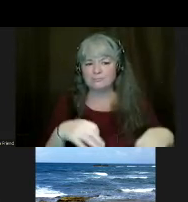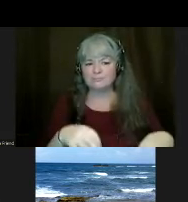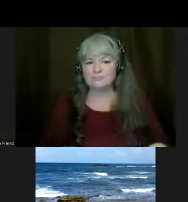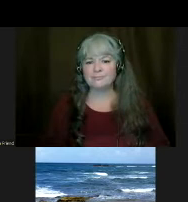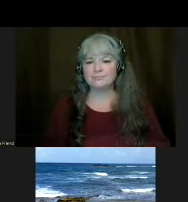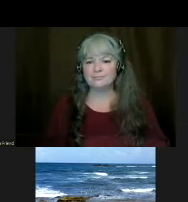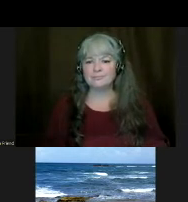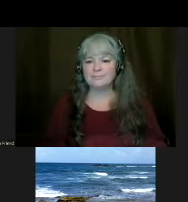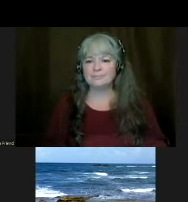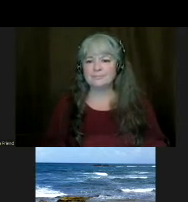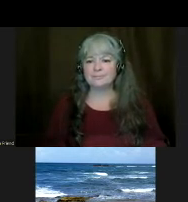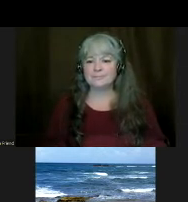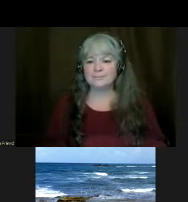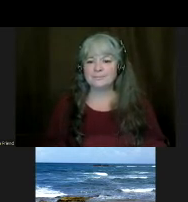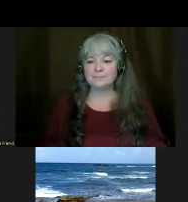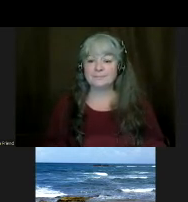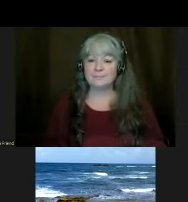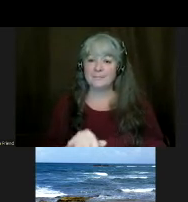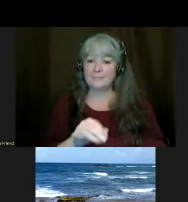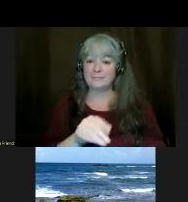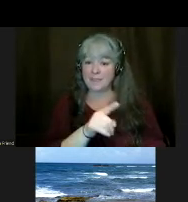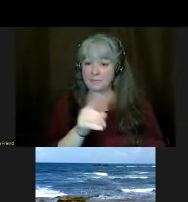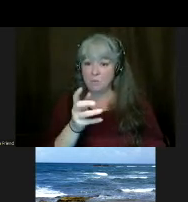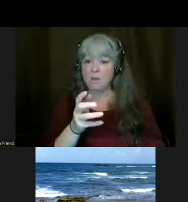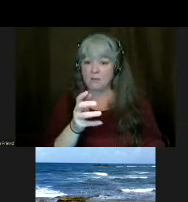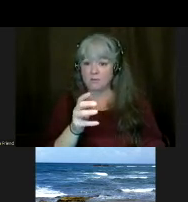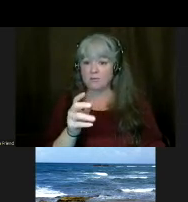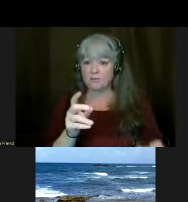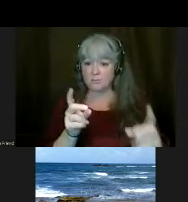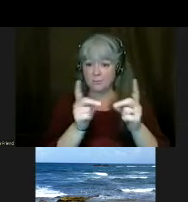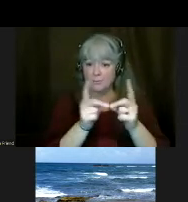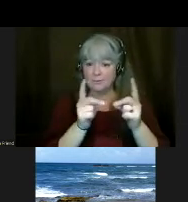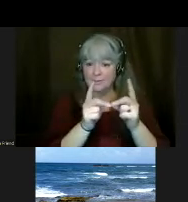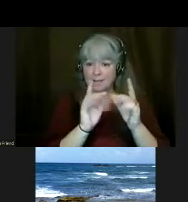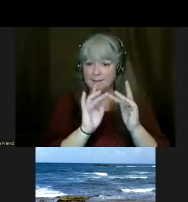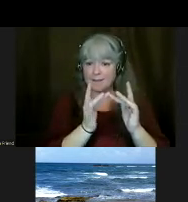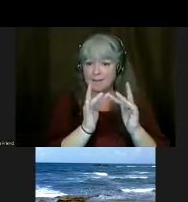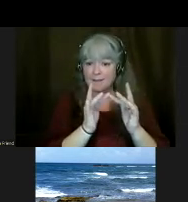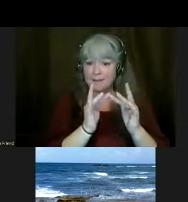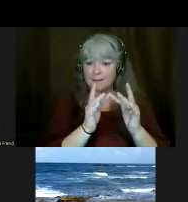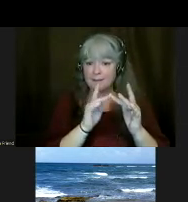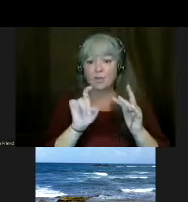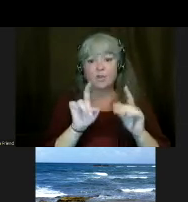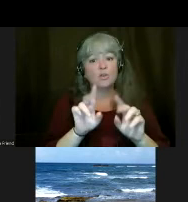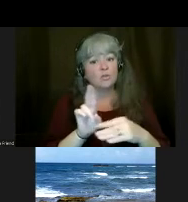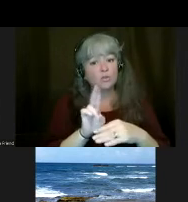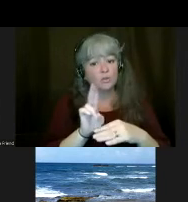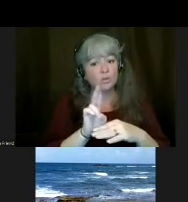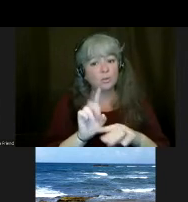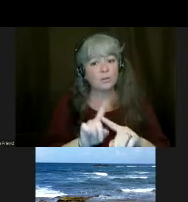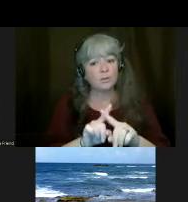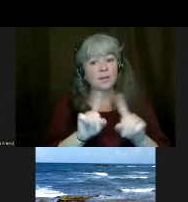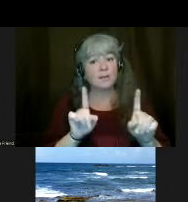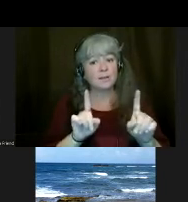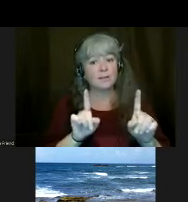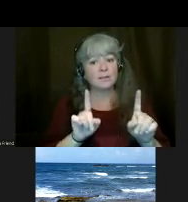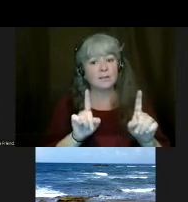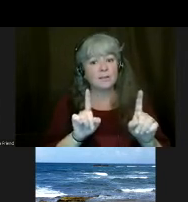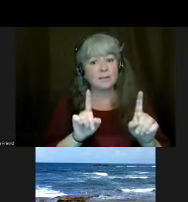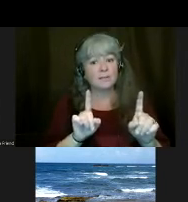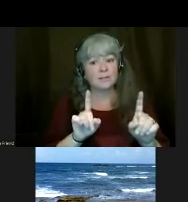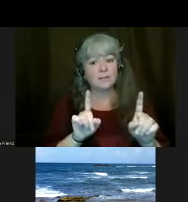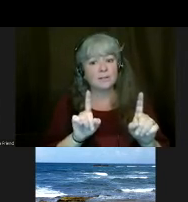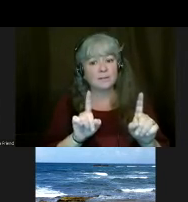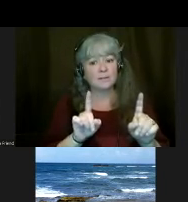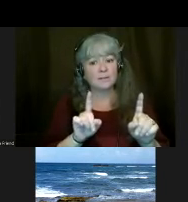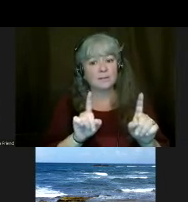When you're wanting to date online, you should use a different picture than